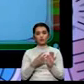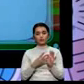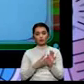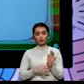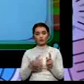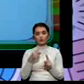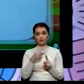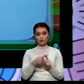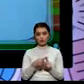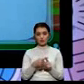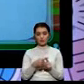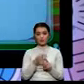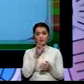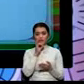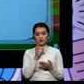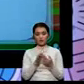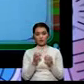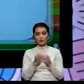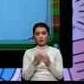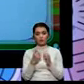5590 ni qo'shib olamiz. Natija